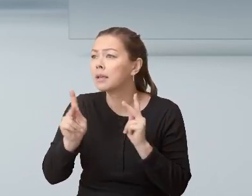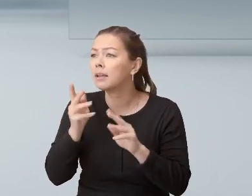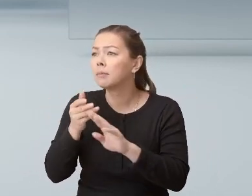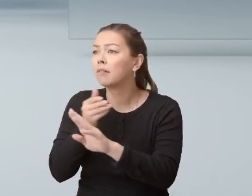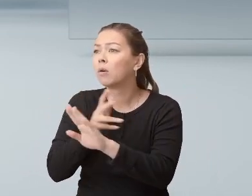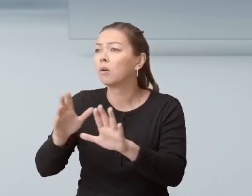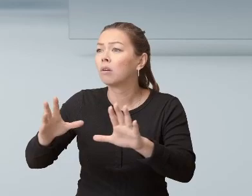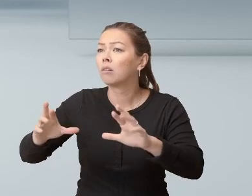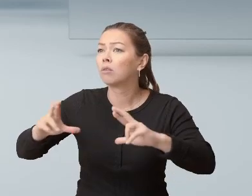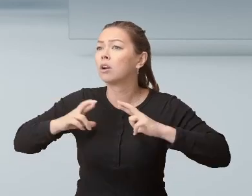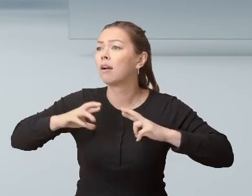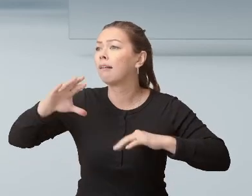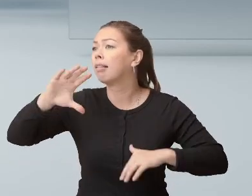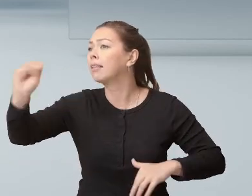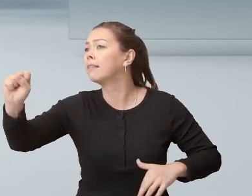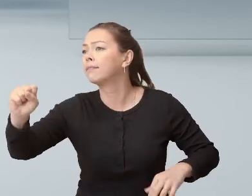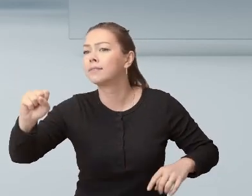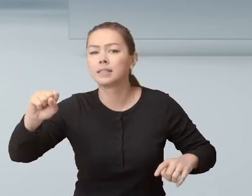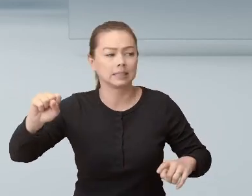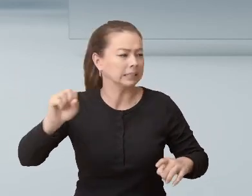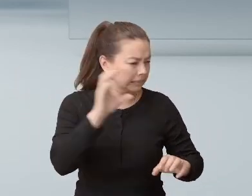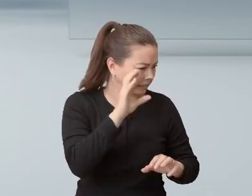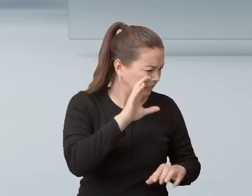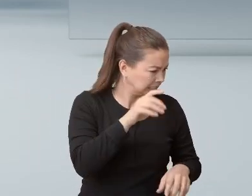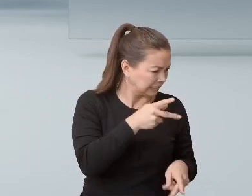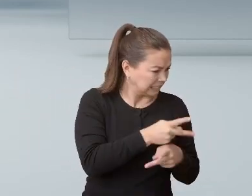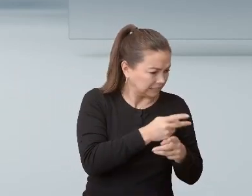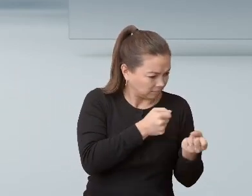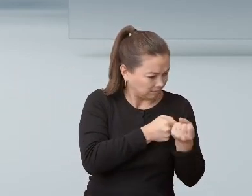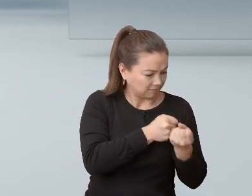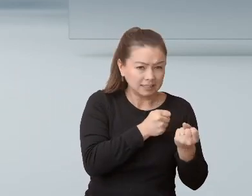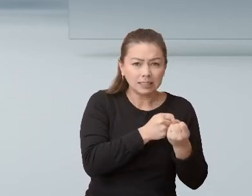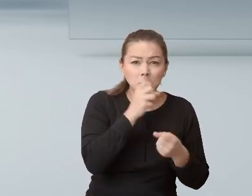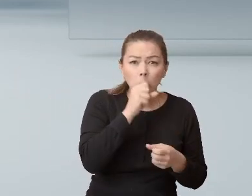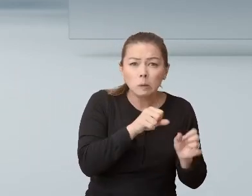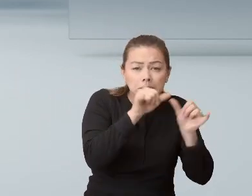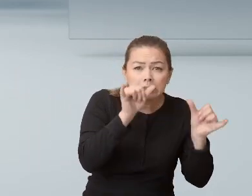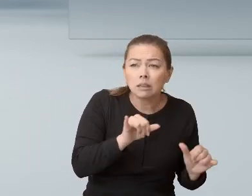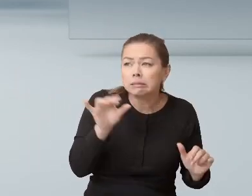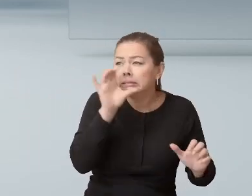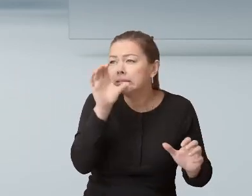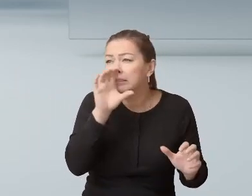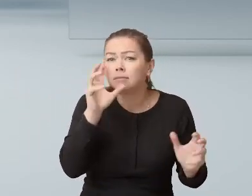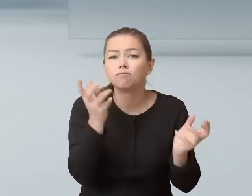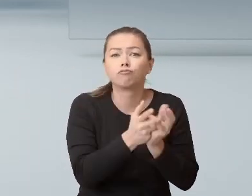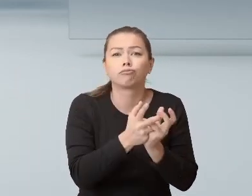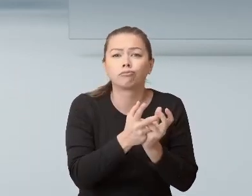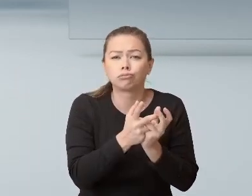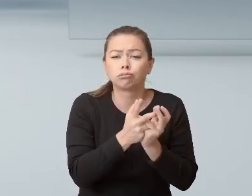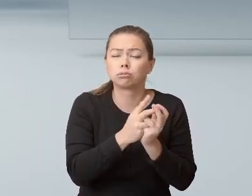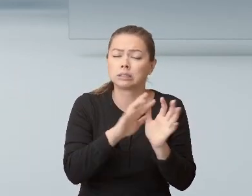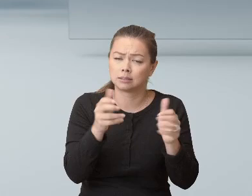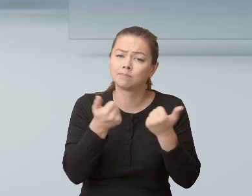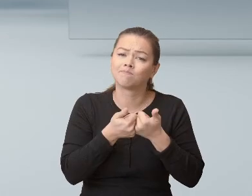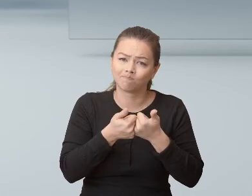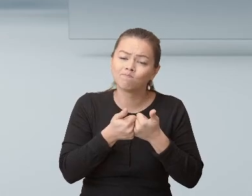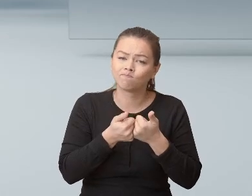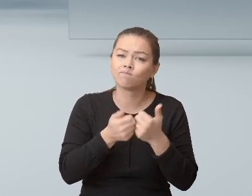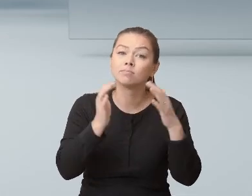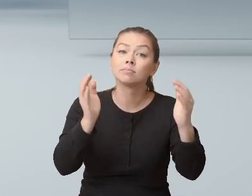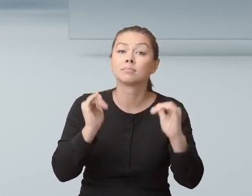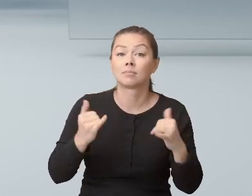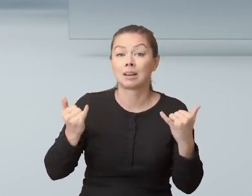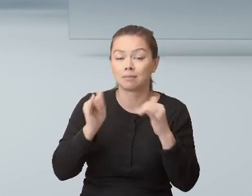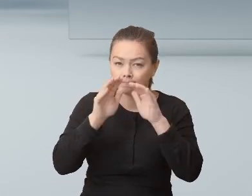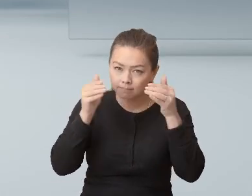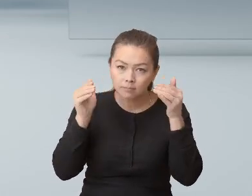systems. So, it is. Yeah, it's just very much like that. So let's specifically focus on GP, Great Plains. It